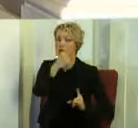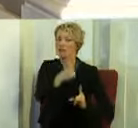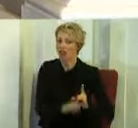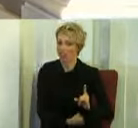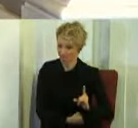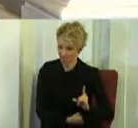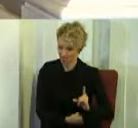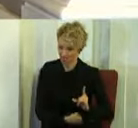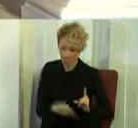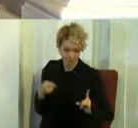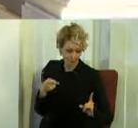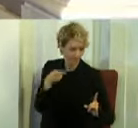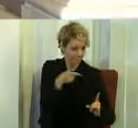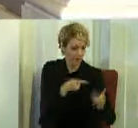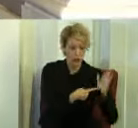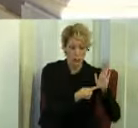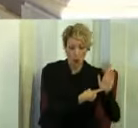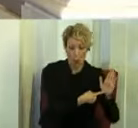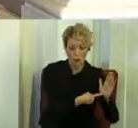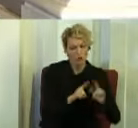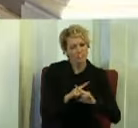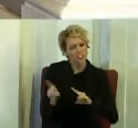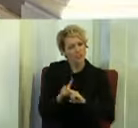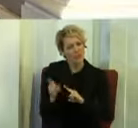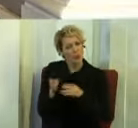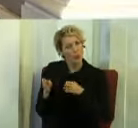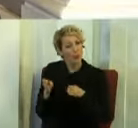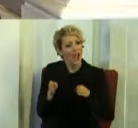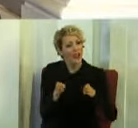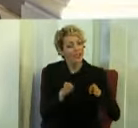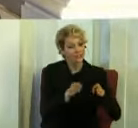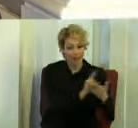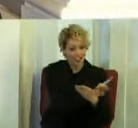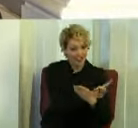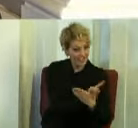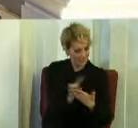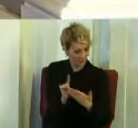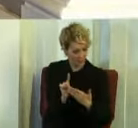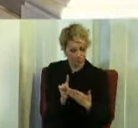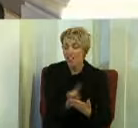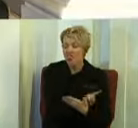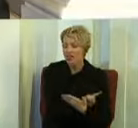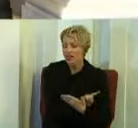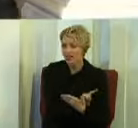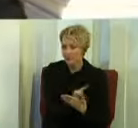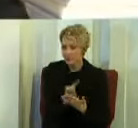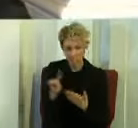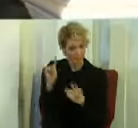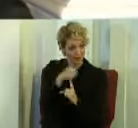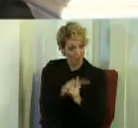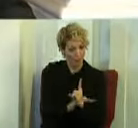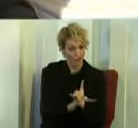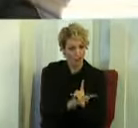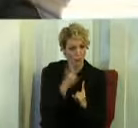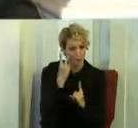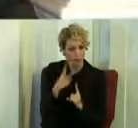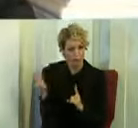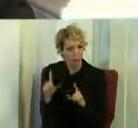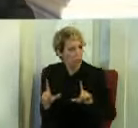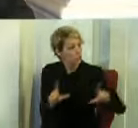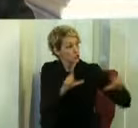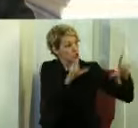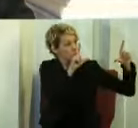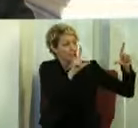been demonstrating that through many different mediums this week. This month. And so if you turn your attention to the screens, we have just a